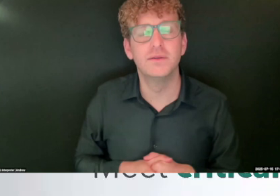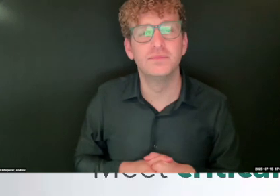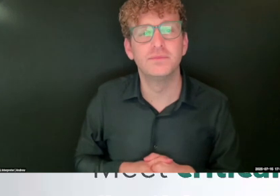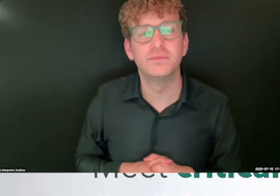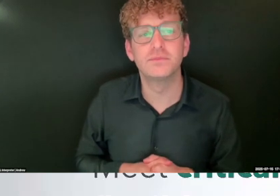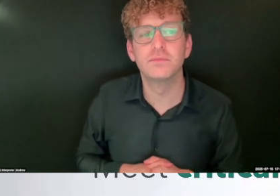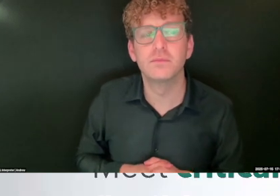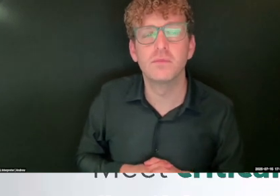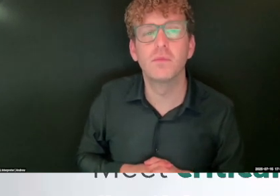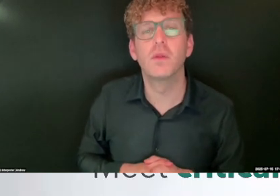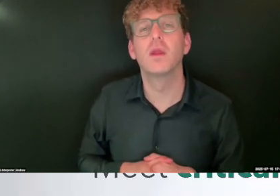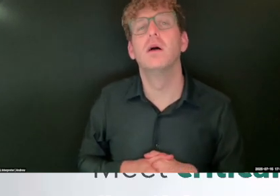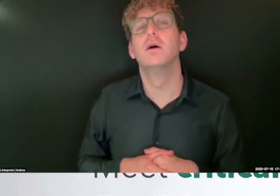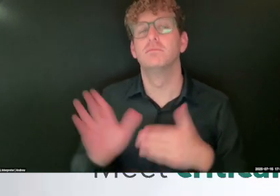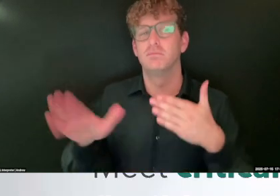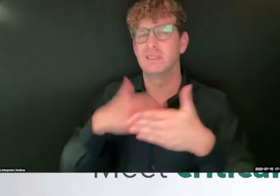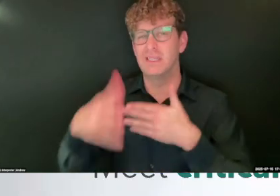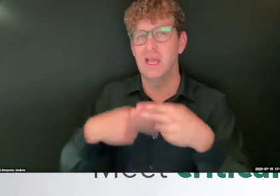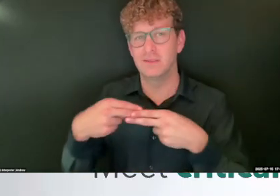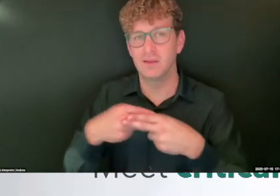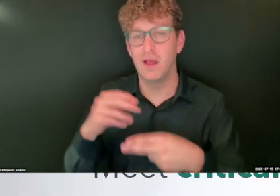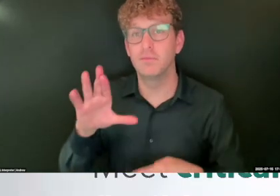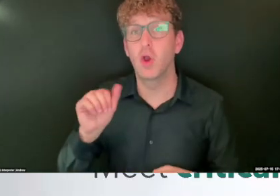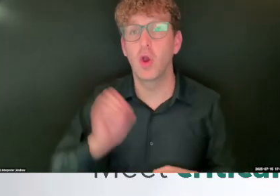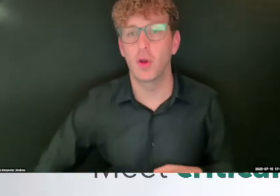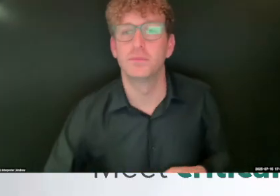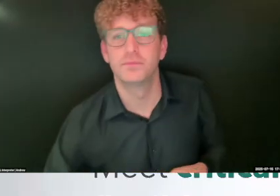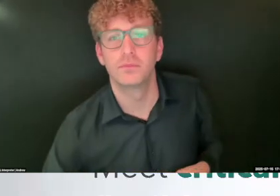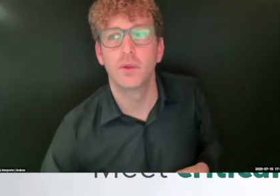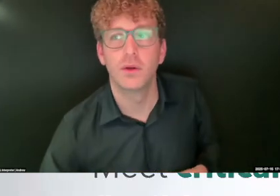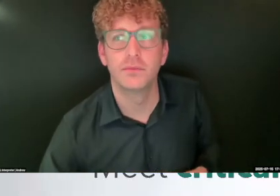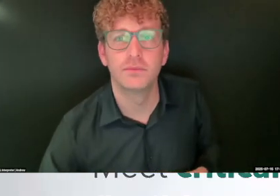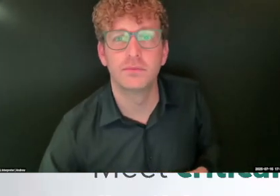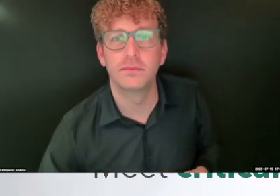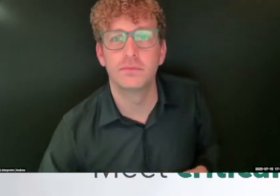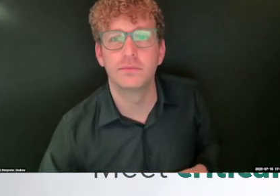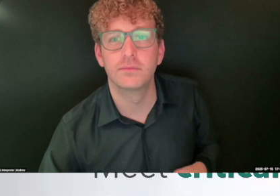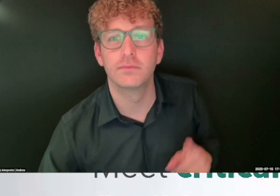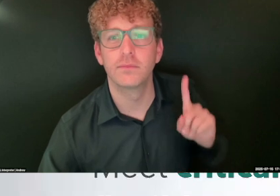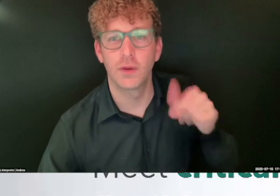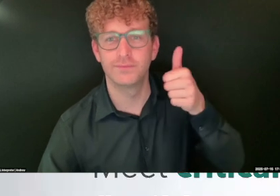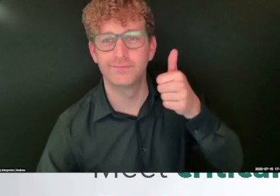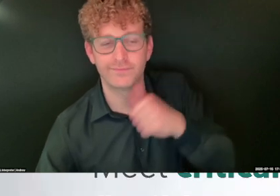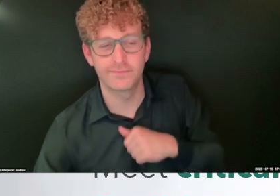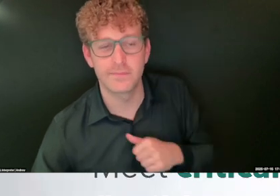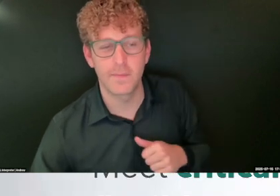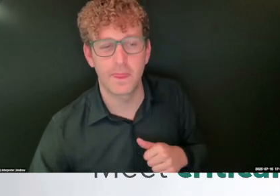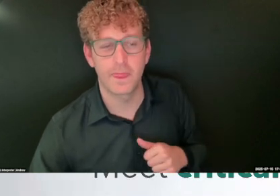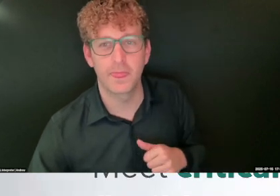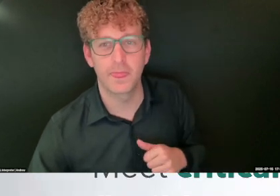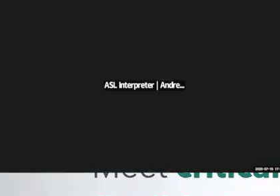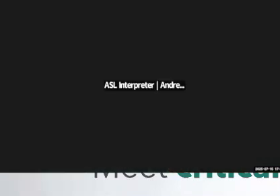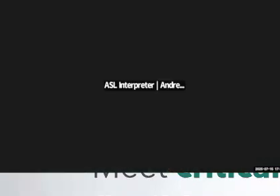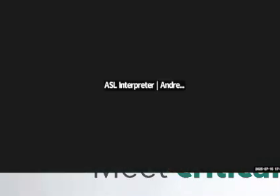CARB contracted the UC Berkeley's Transportation Sustainability Research Center to study the pilots, CMO,